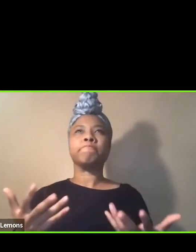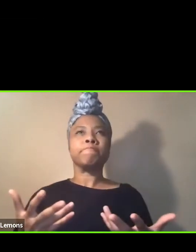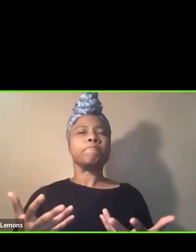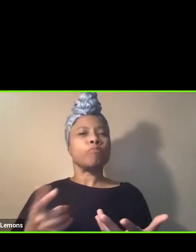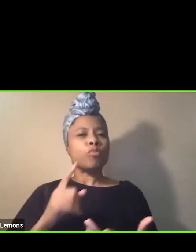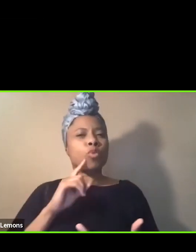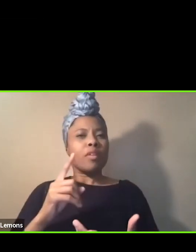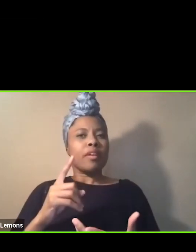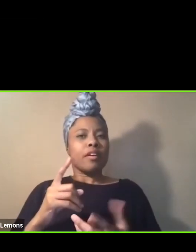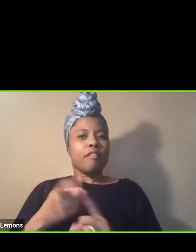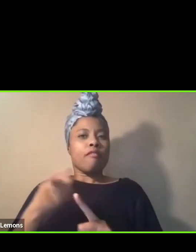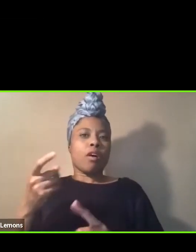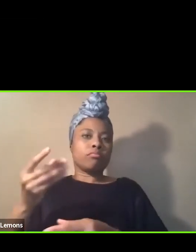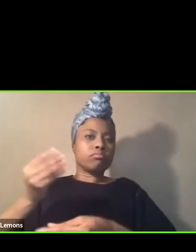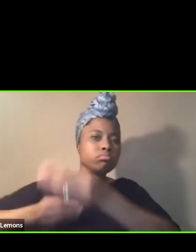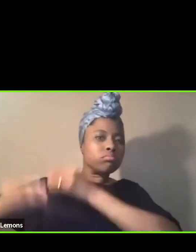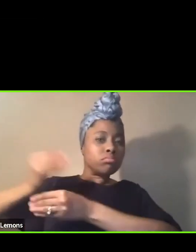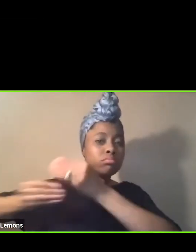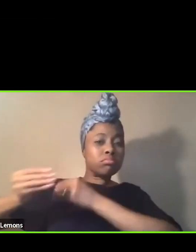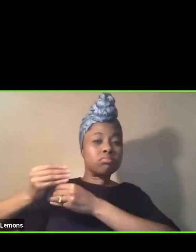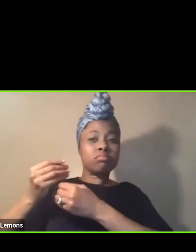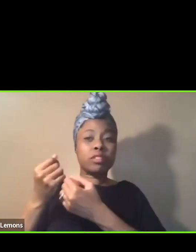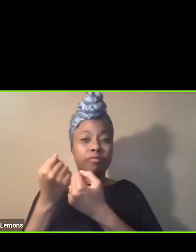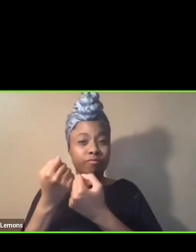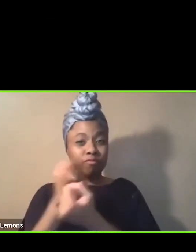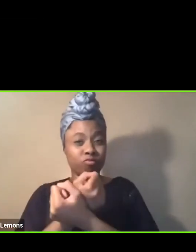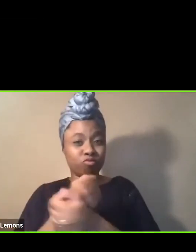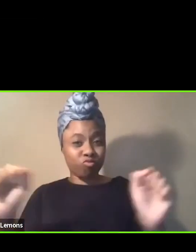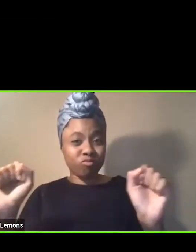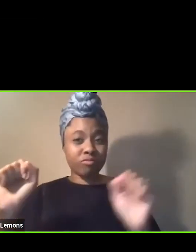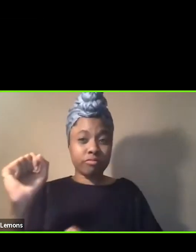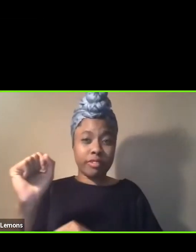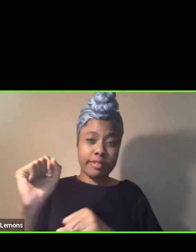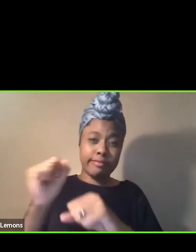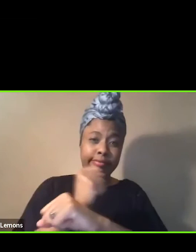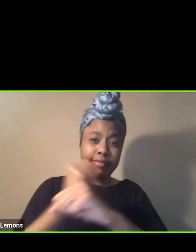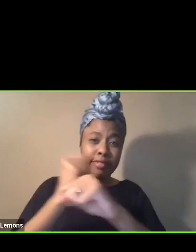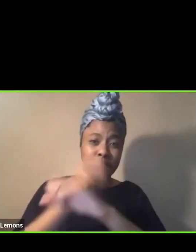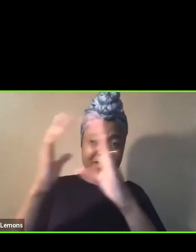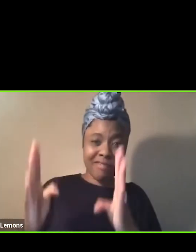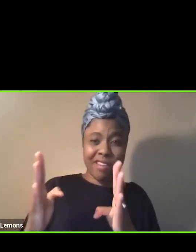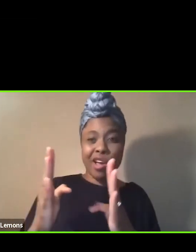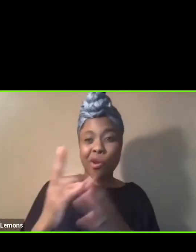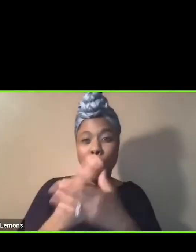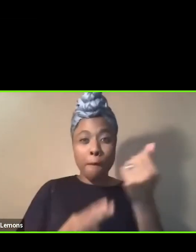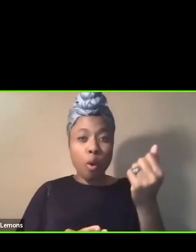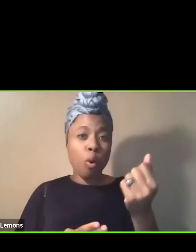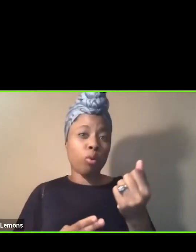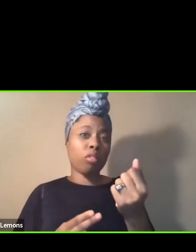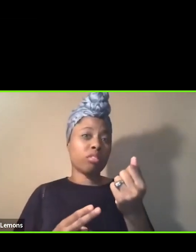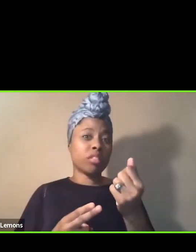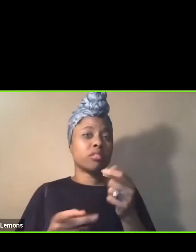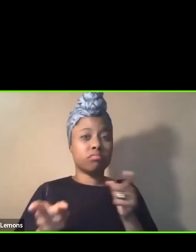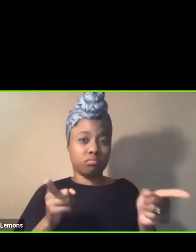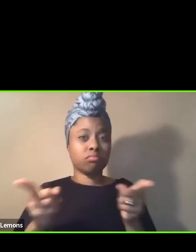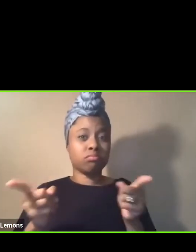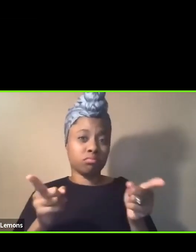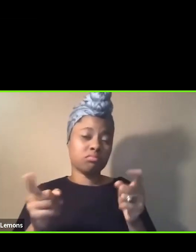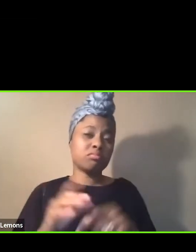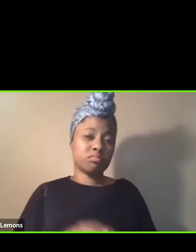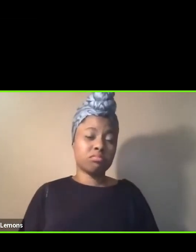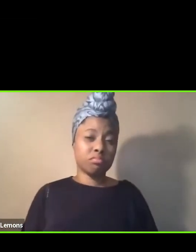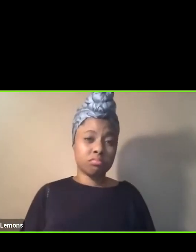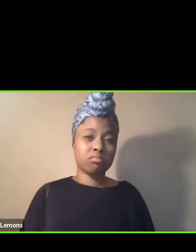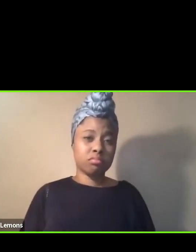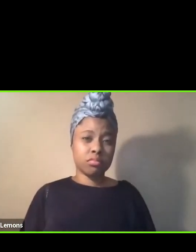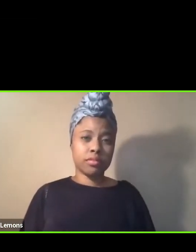comes from a legacy of freedom fighters on both sides. And there is